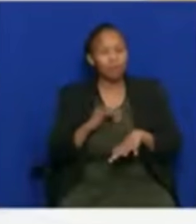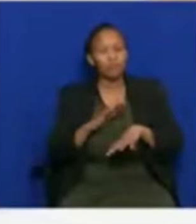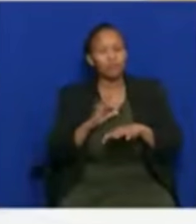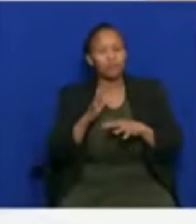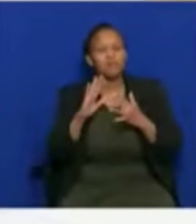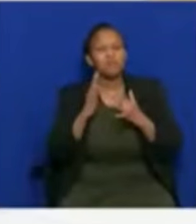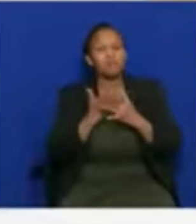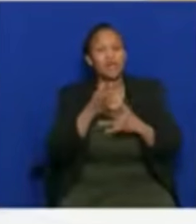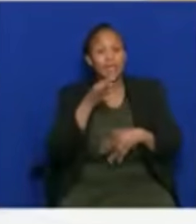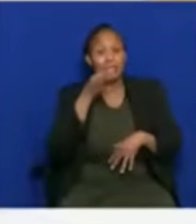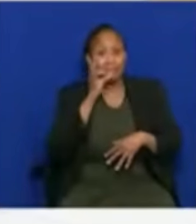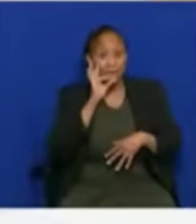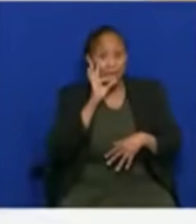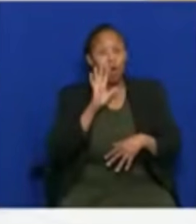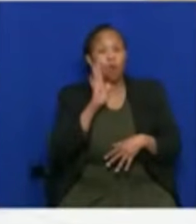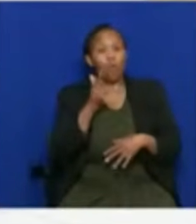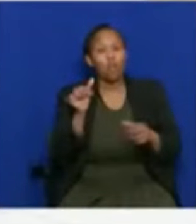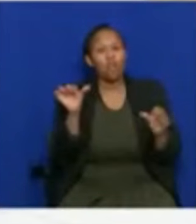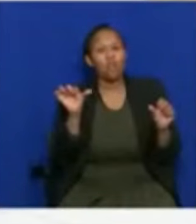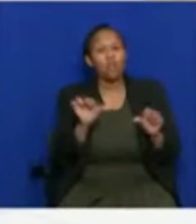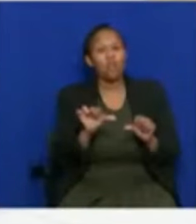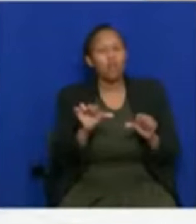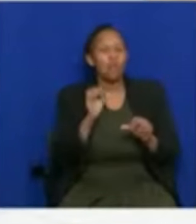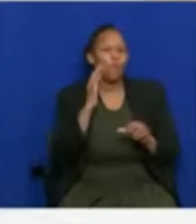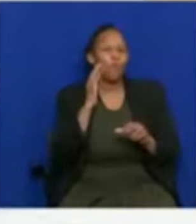11:10. Thanks.